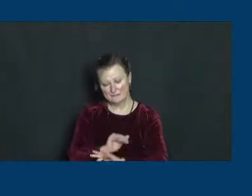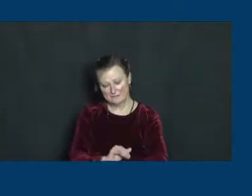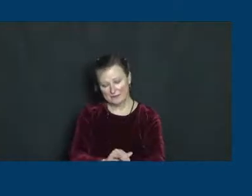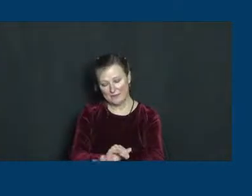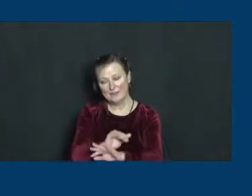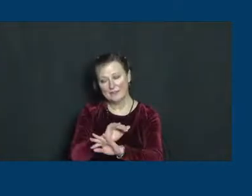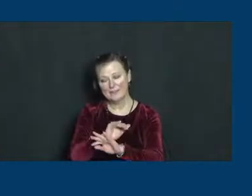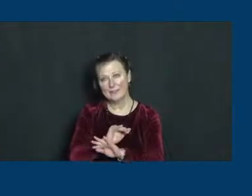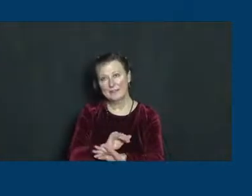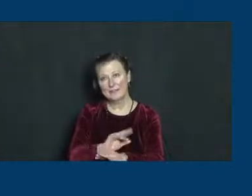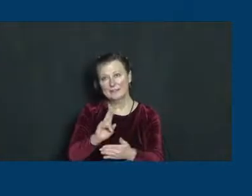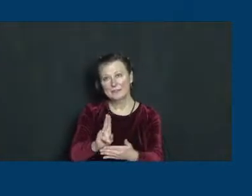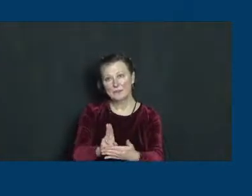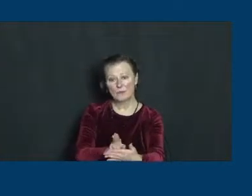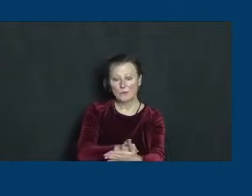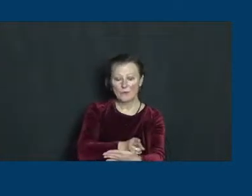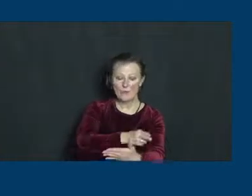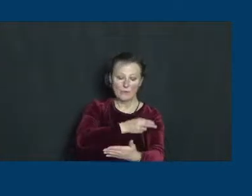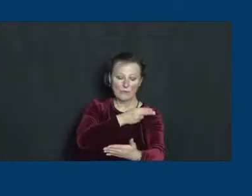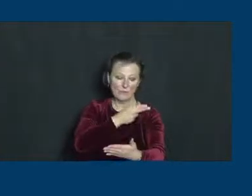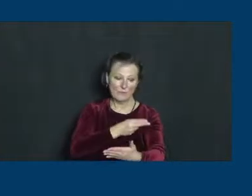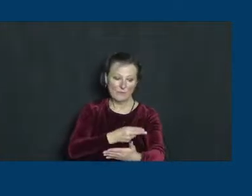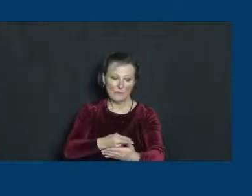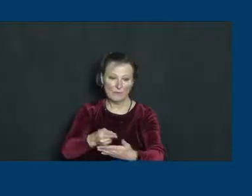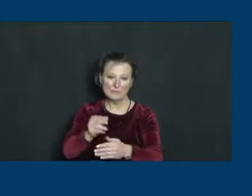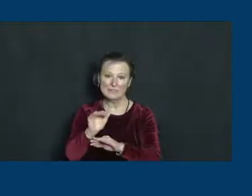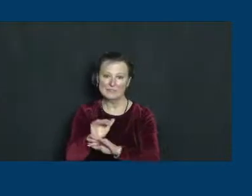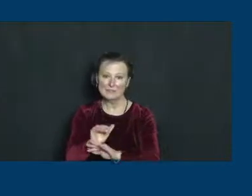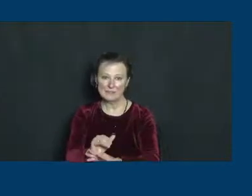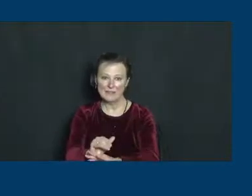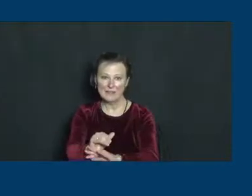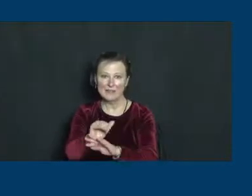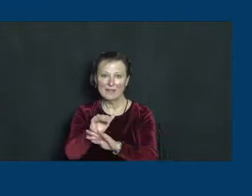silent night, holy